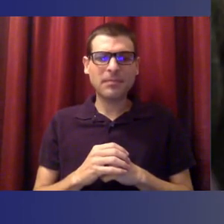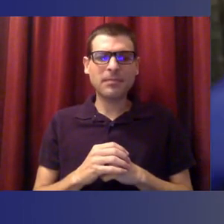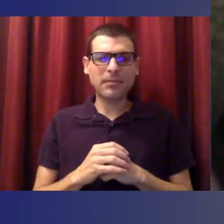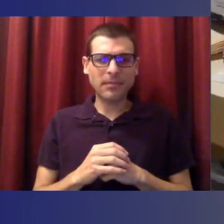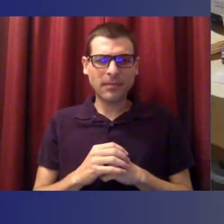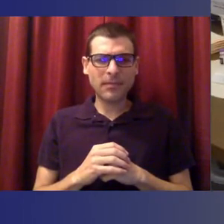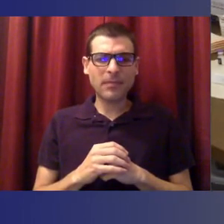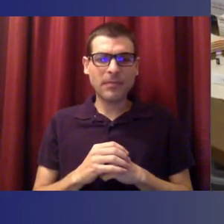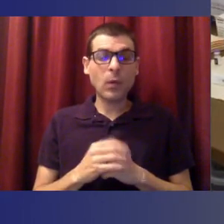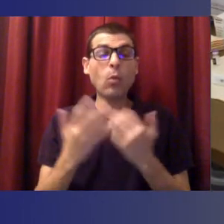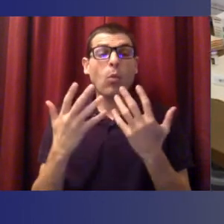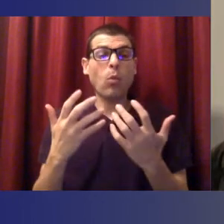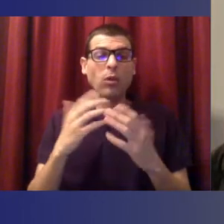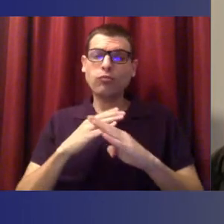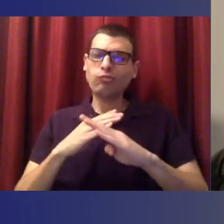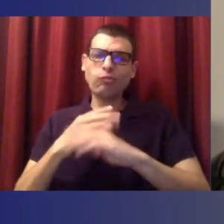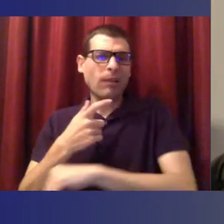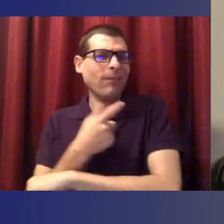To vaccinate.